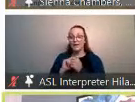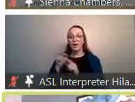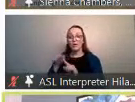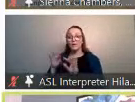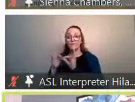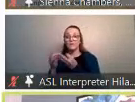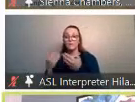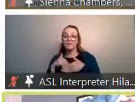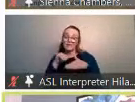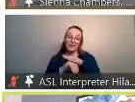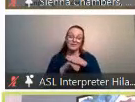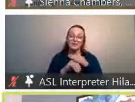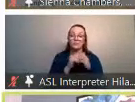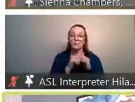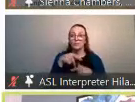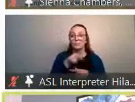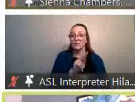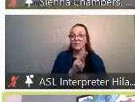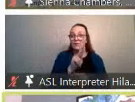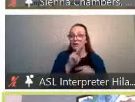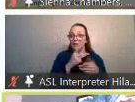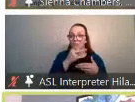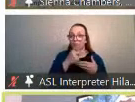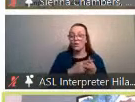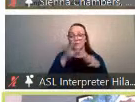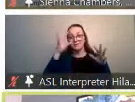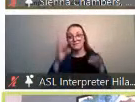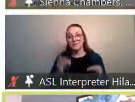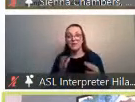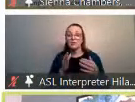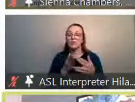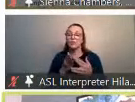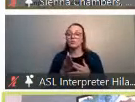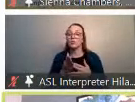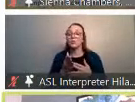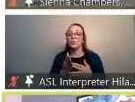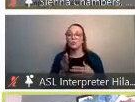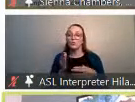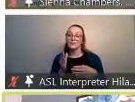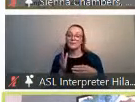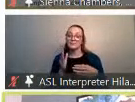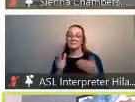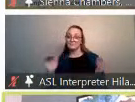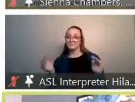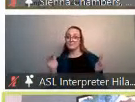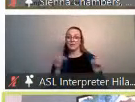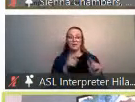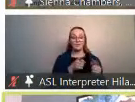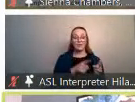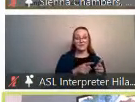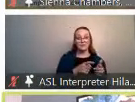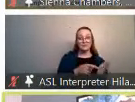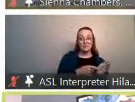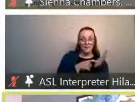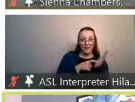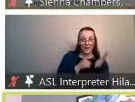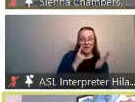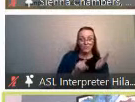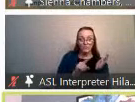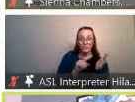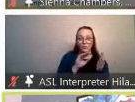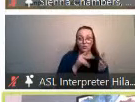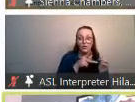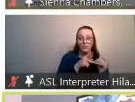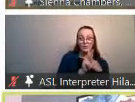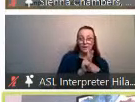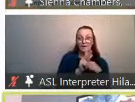preschool program has been determined by comparing the demand for a preschool in a given community with the supply or